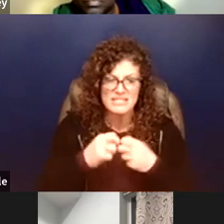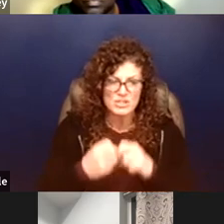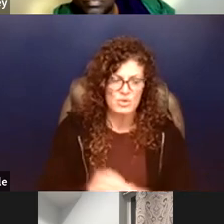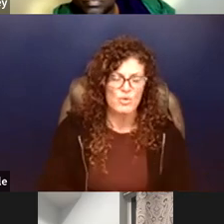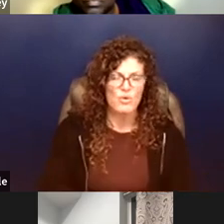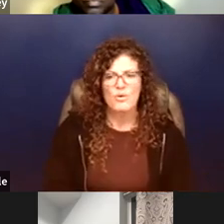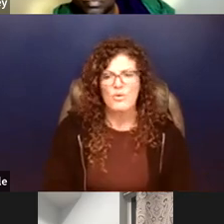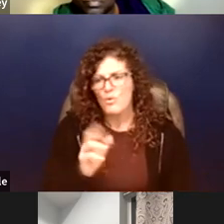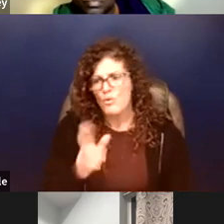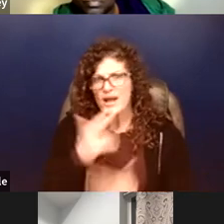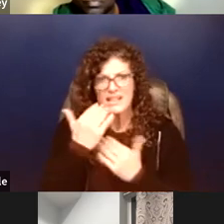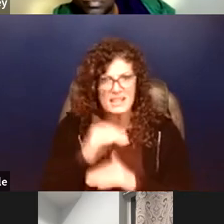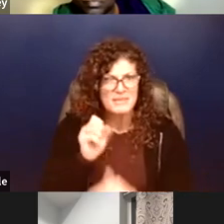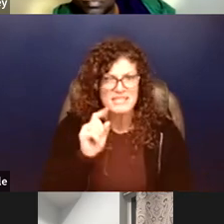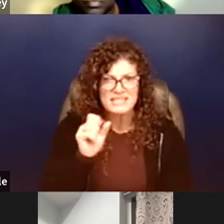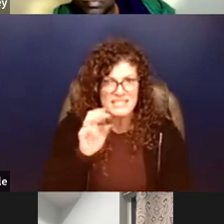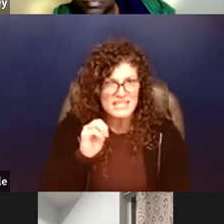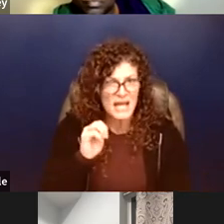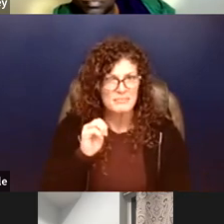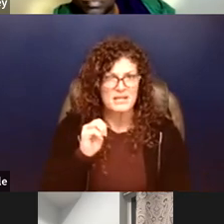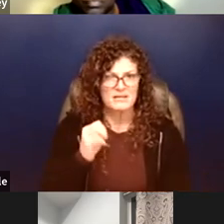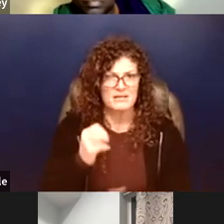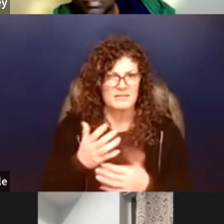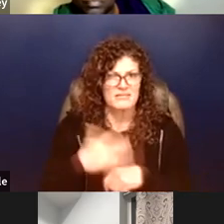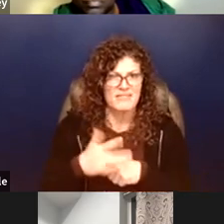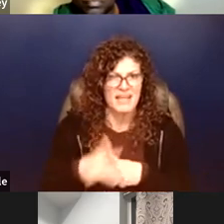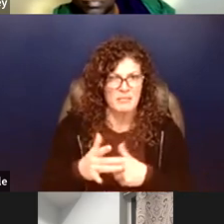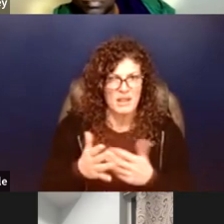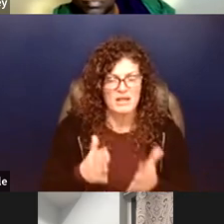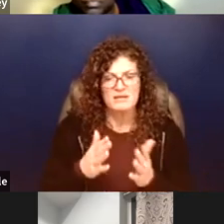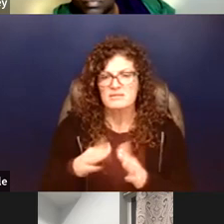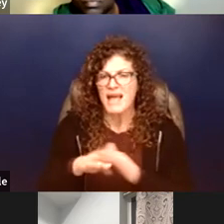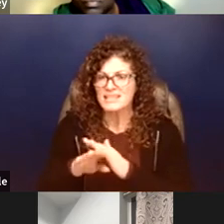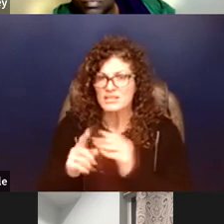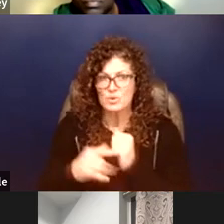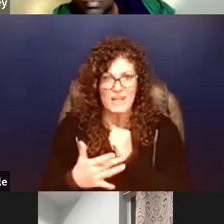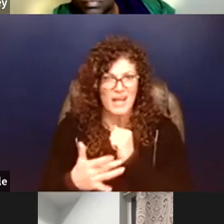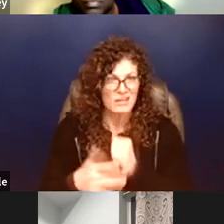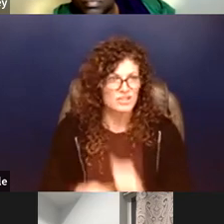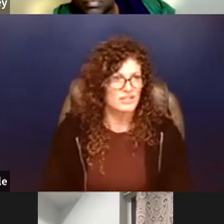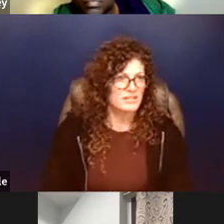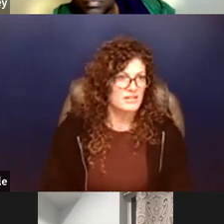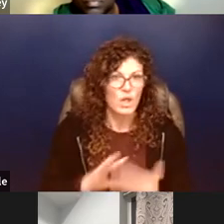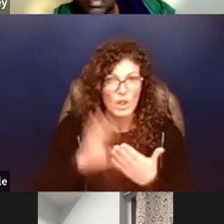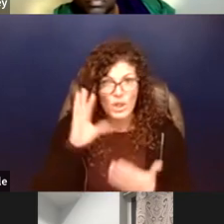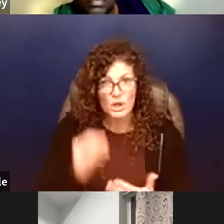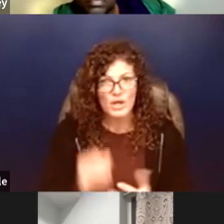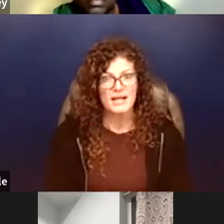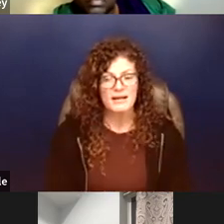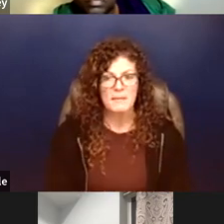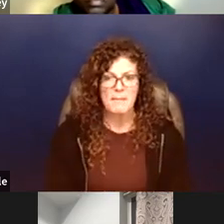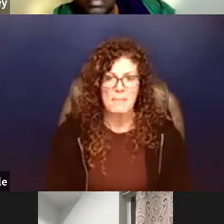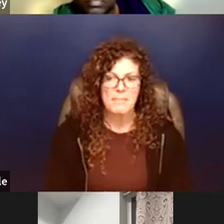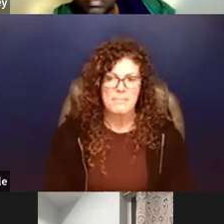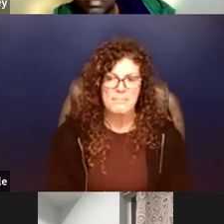there are limited STEM facilities, access to technology, you know, learning for kids.